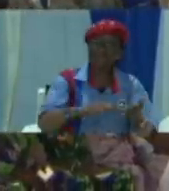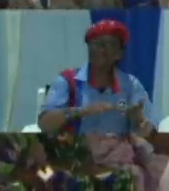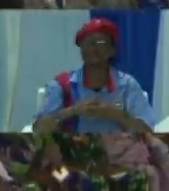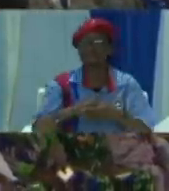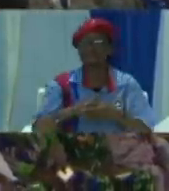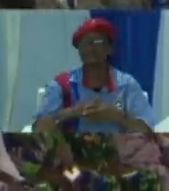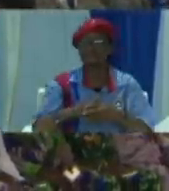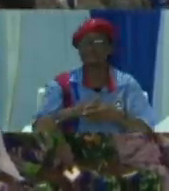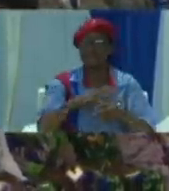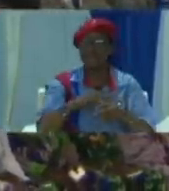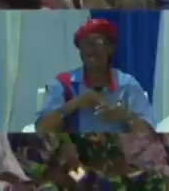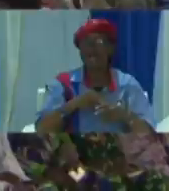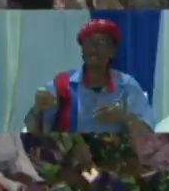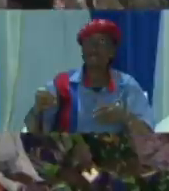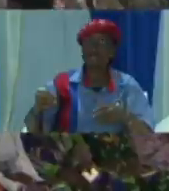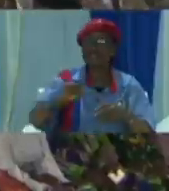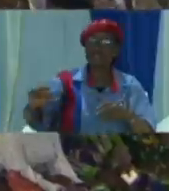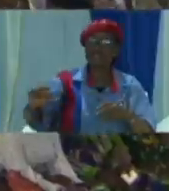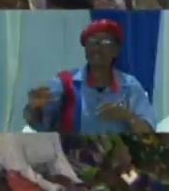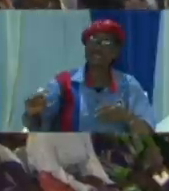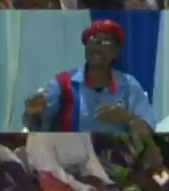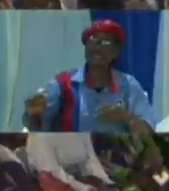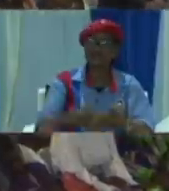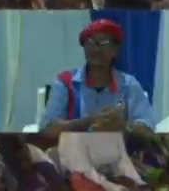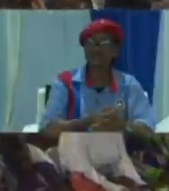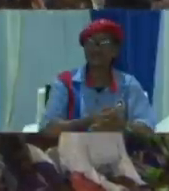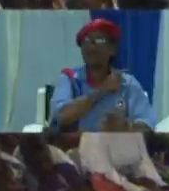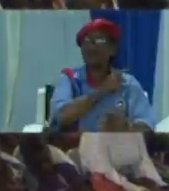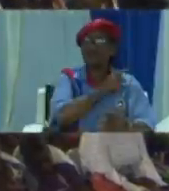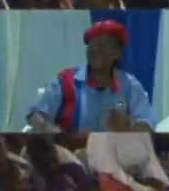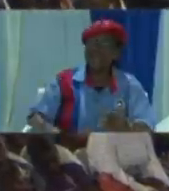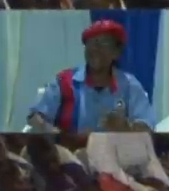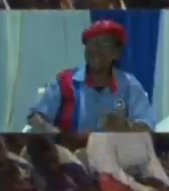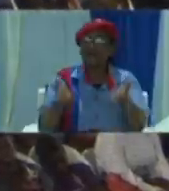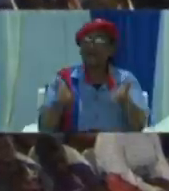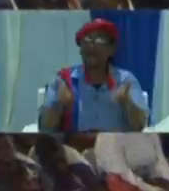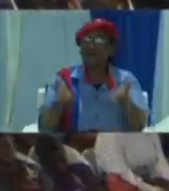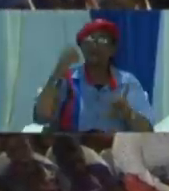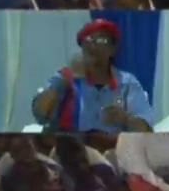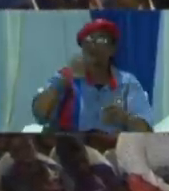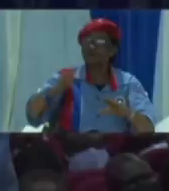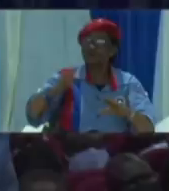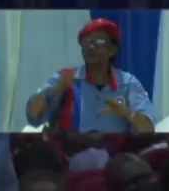a new king arose that didn't know Joseph. And the